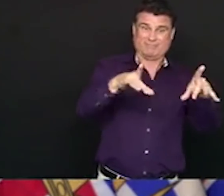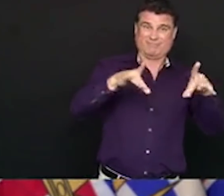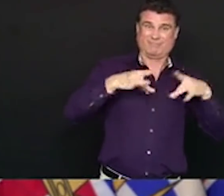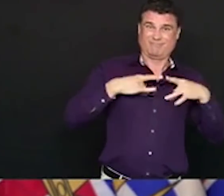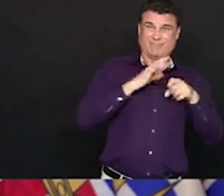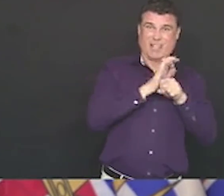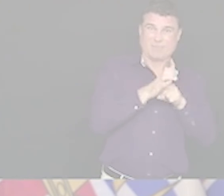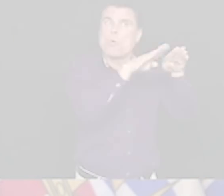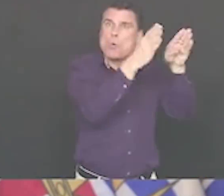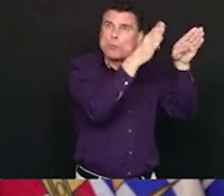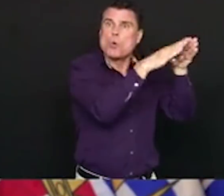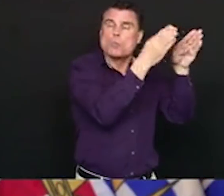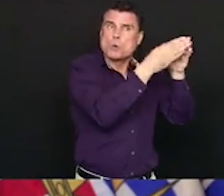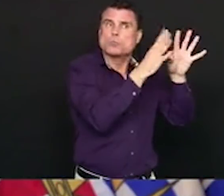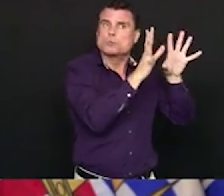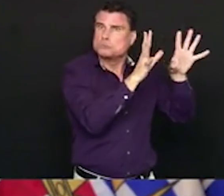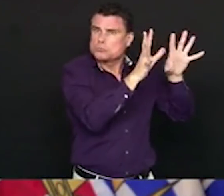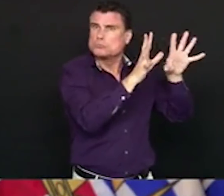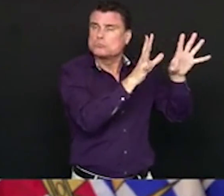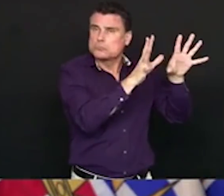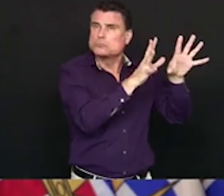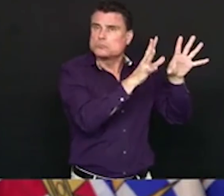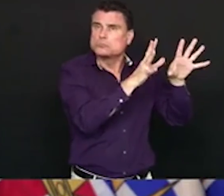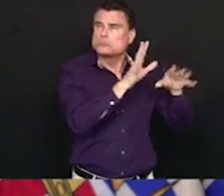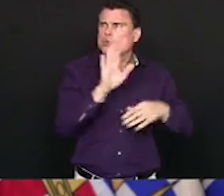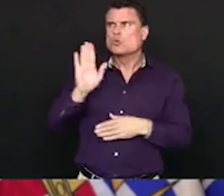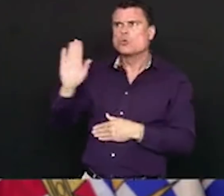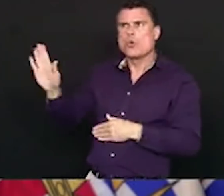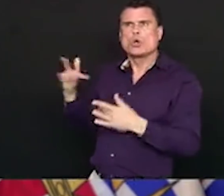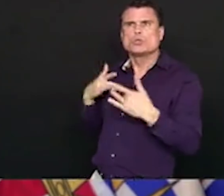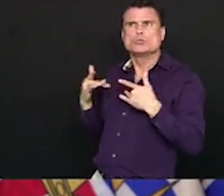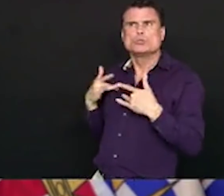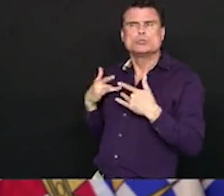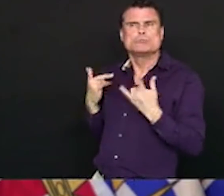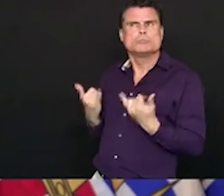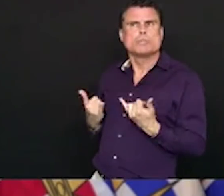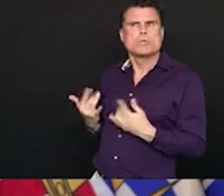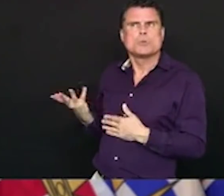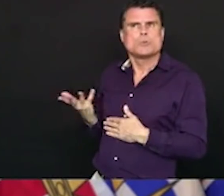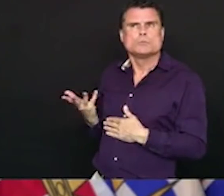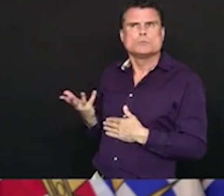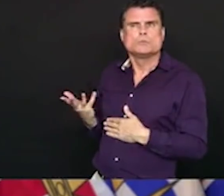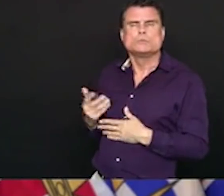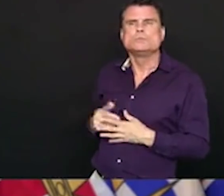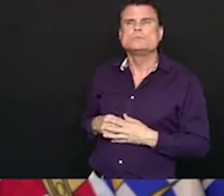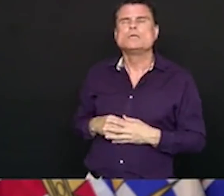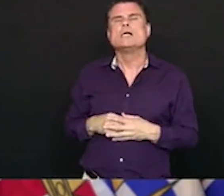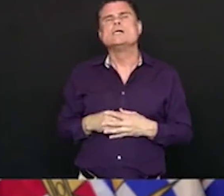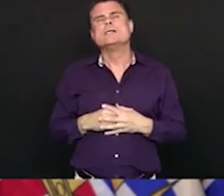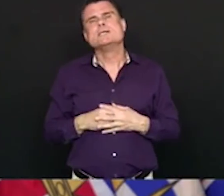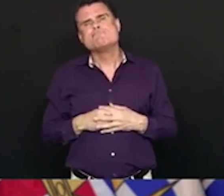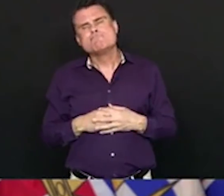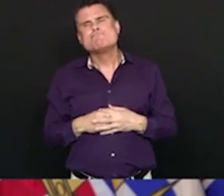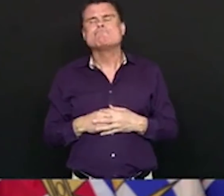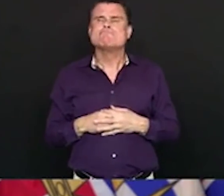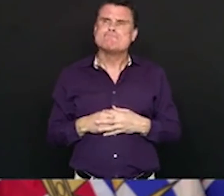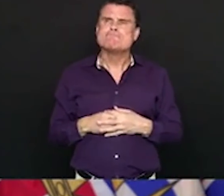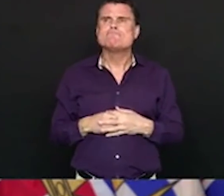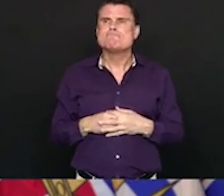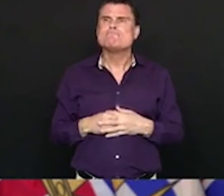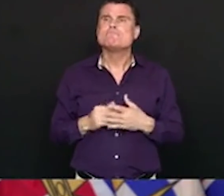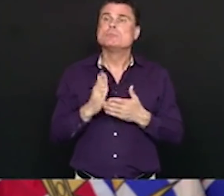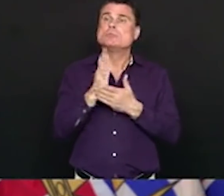about that on Friday. Bigger international questions, those are challenging ones, and I